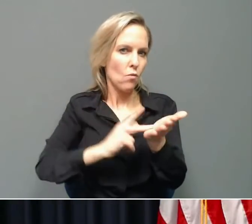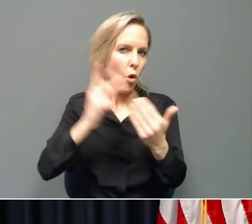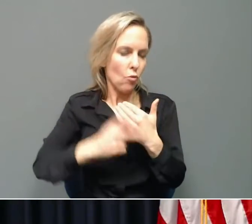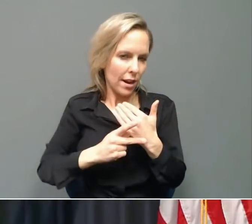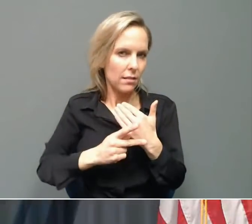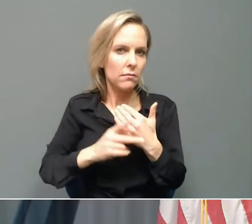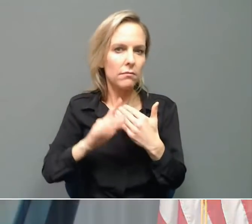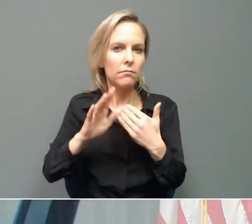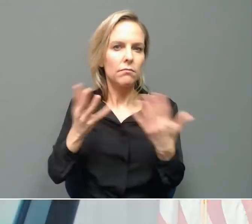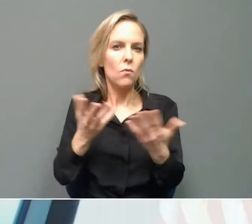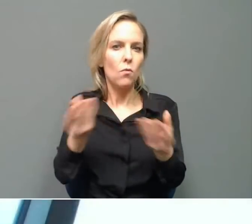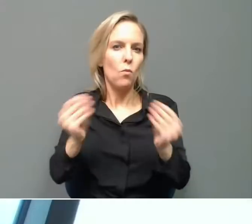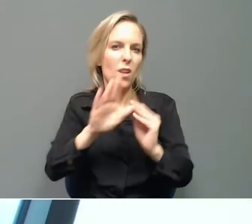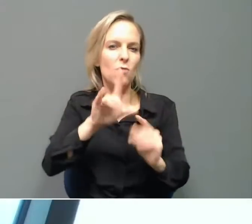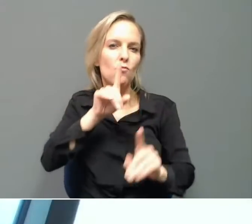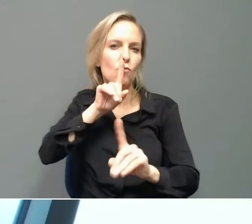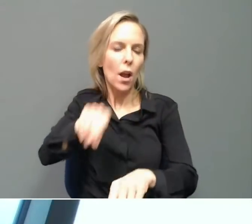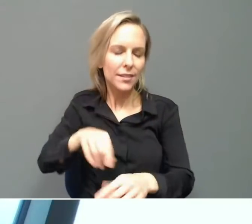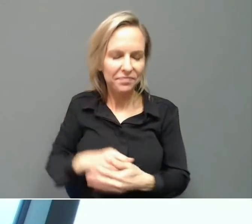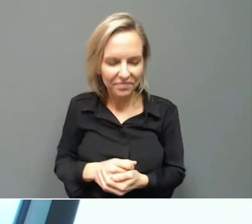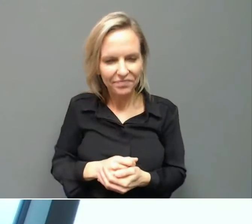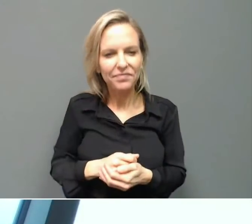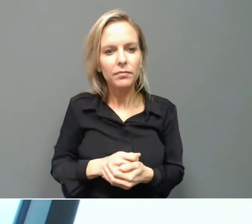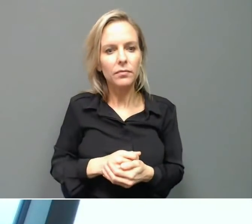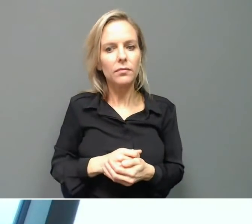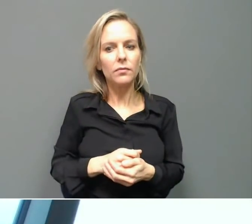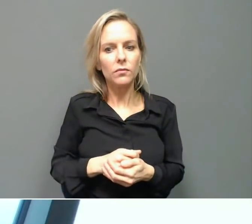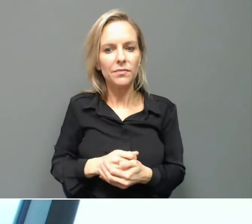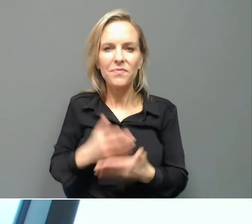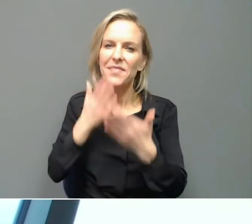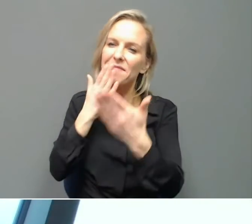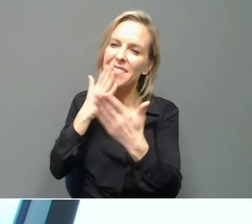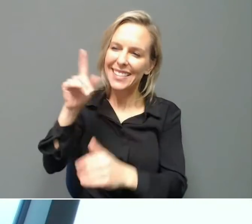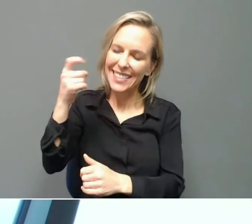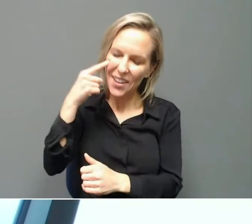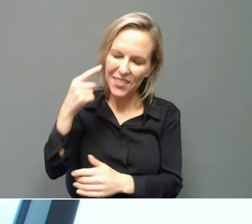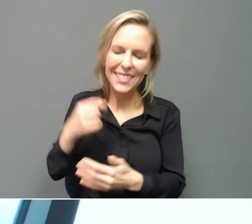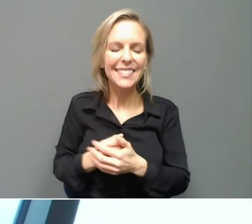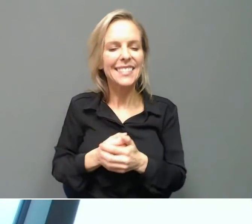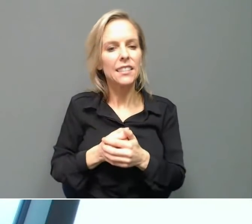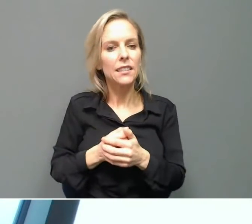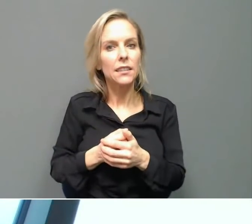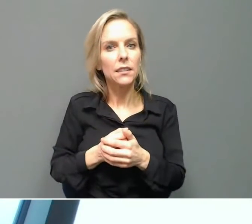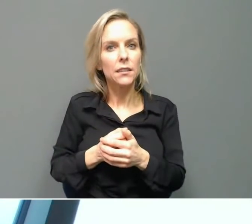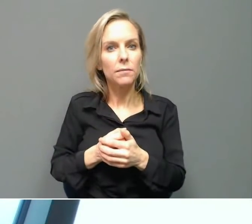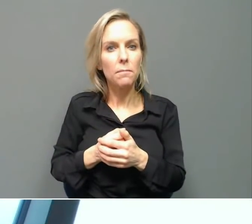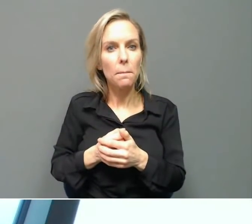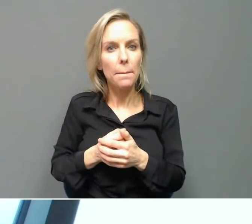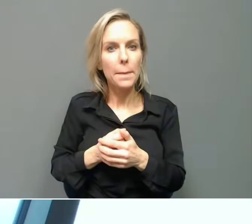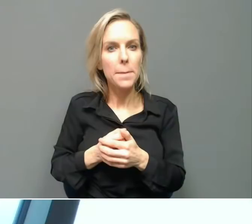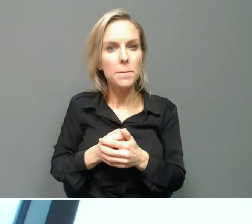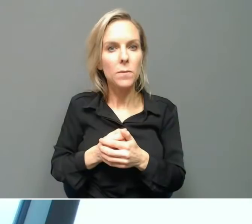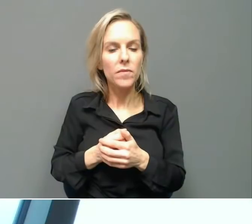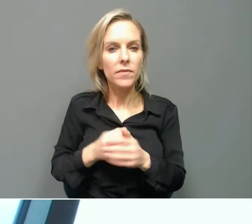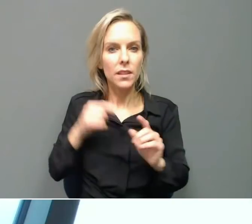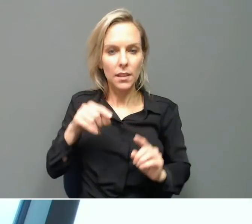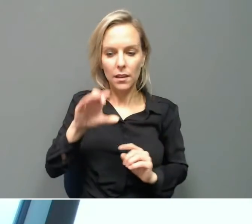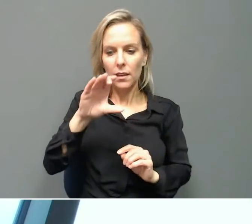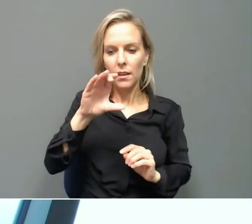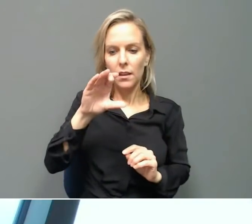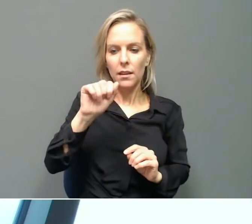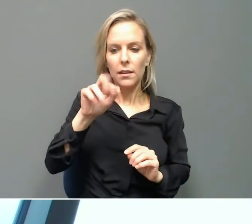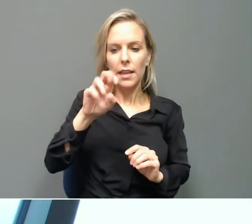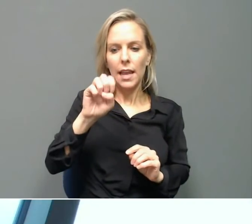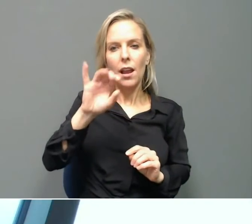response. Sure. Thanks, Governor. So in the CARE AI tool that